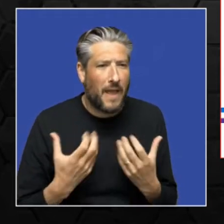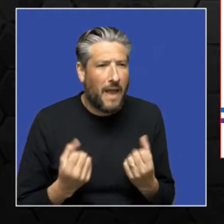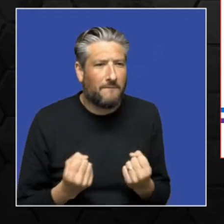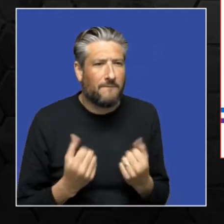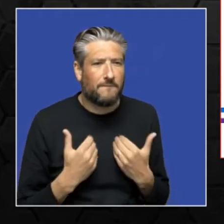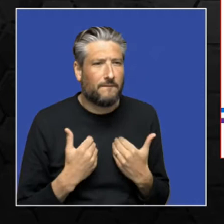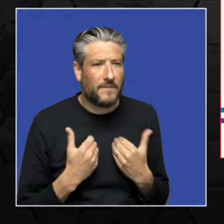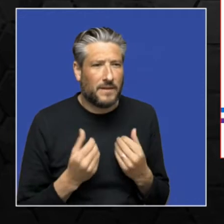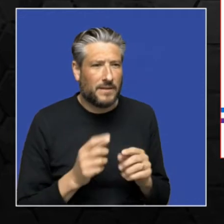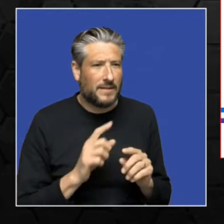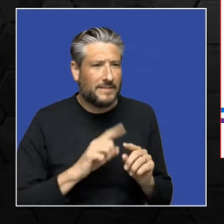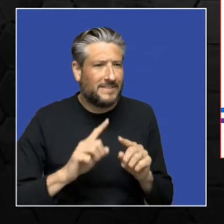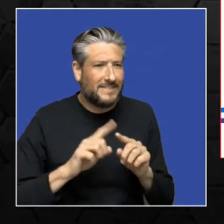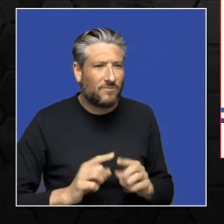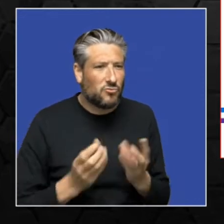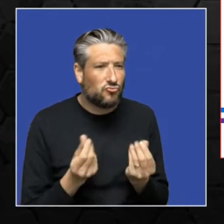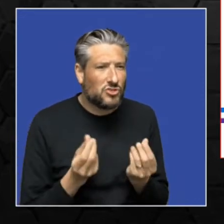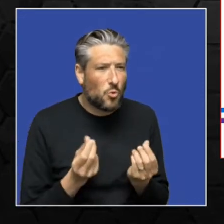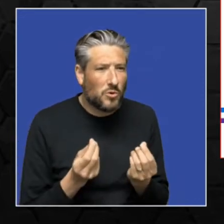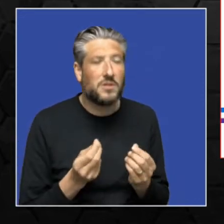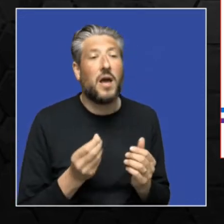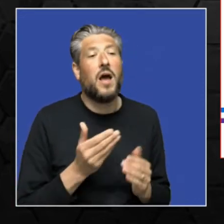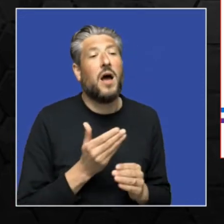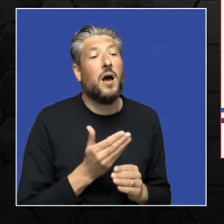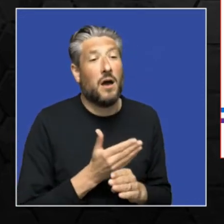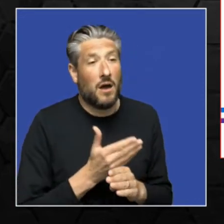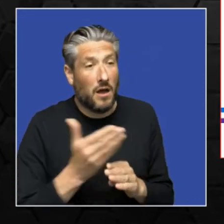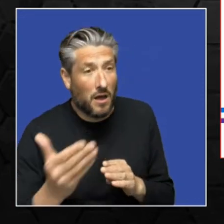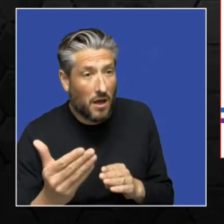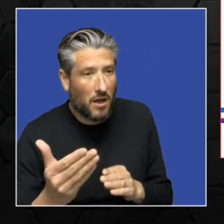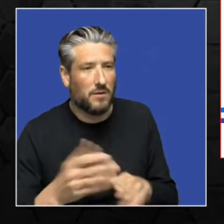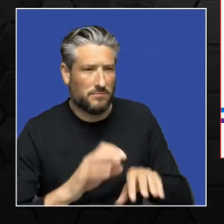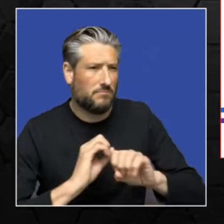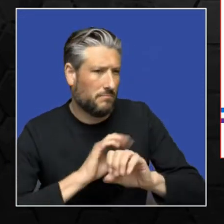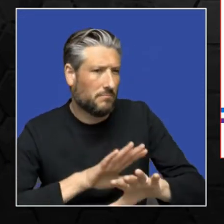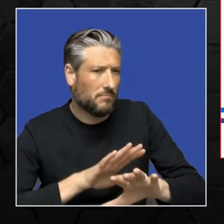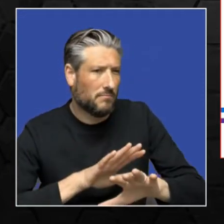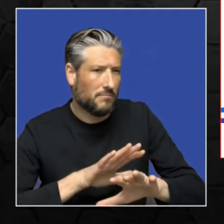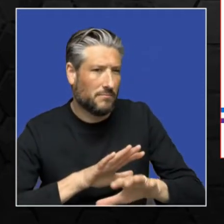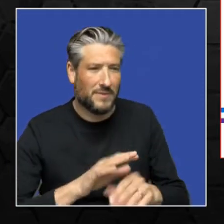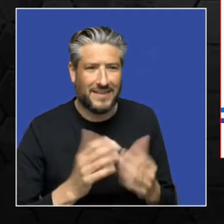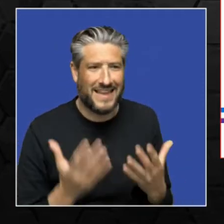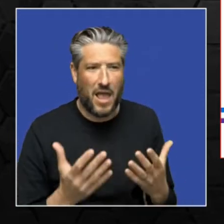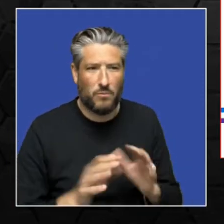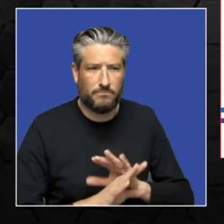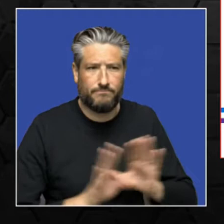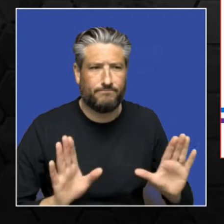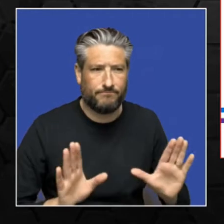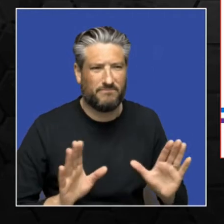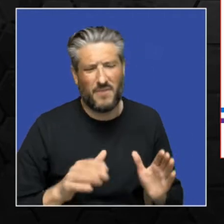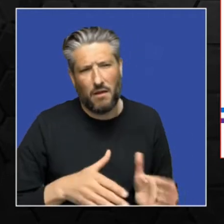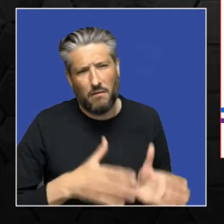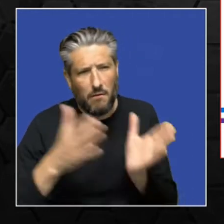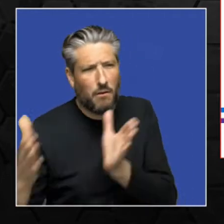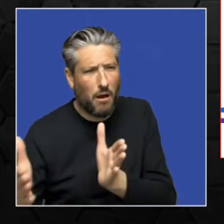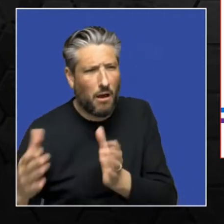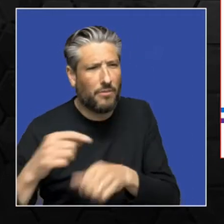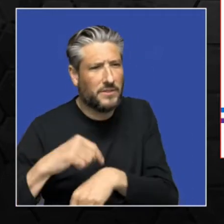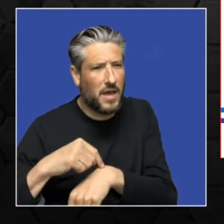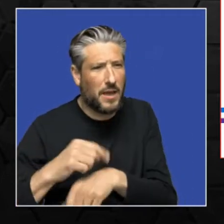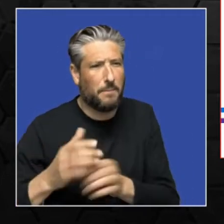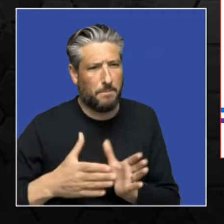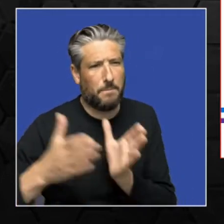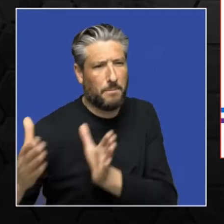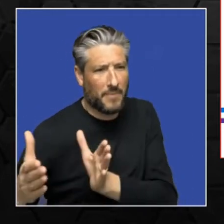I'll mention them at the end of the video, but again, that's not a topic for this session. But just know that it's some sort of function where you just